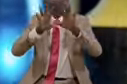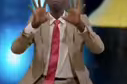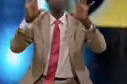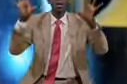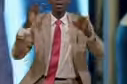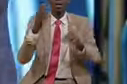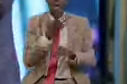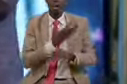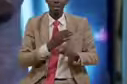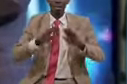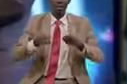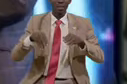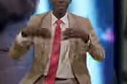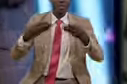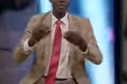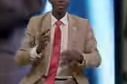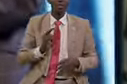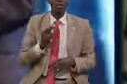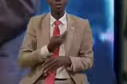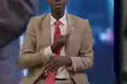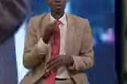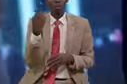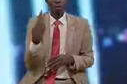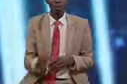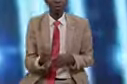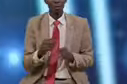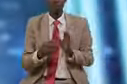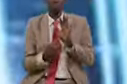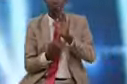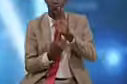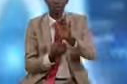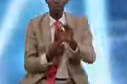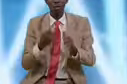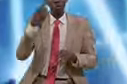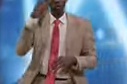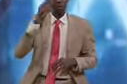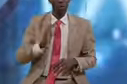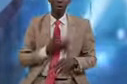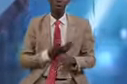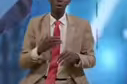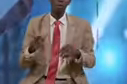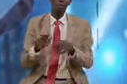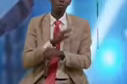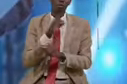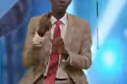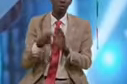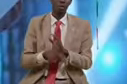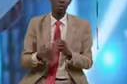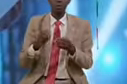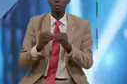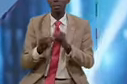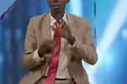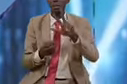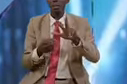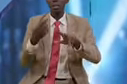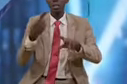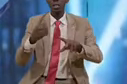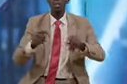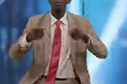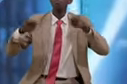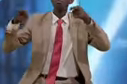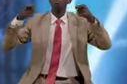gives us the revelation for our fullness. Number three, the reign of the